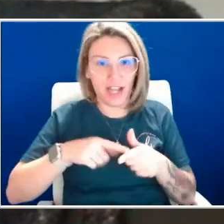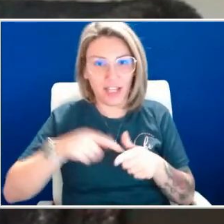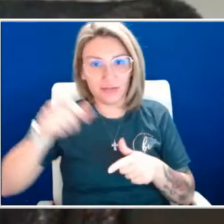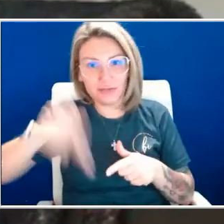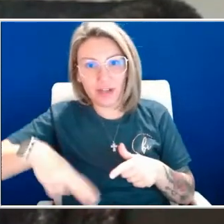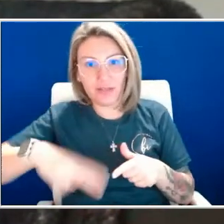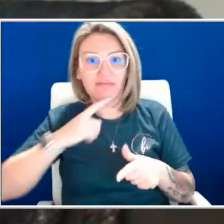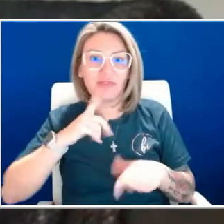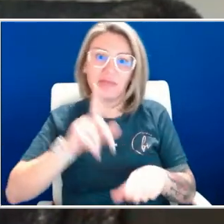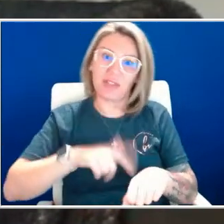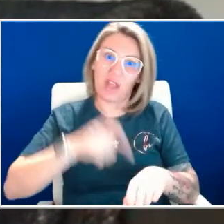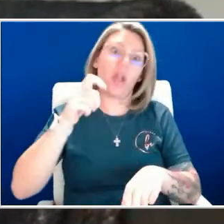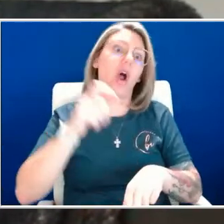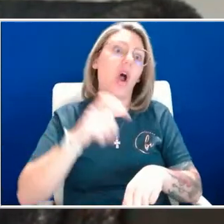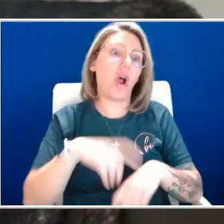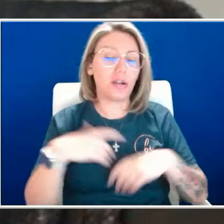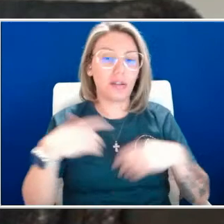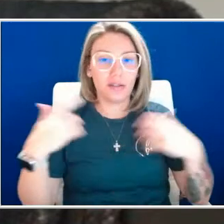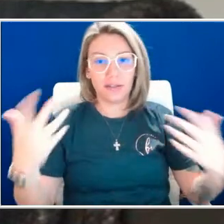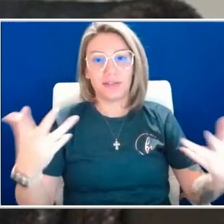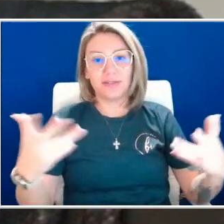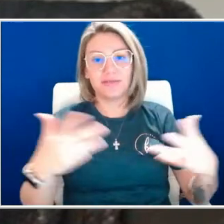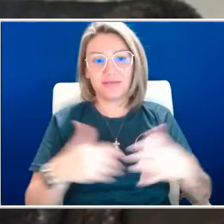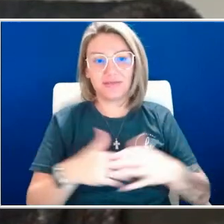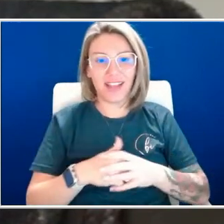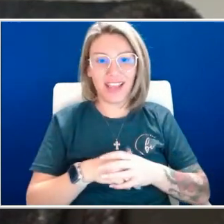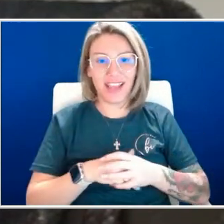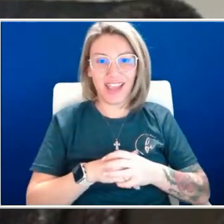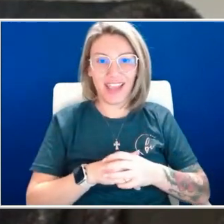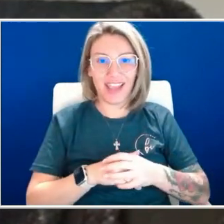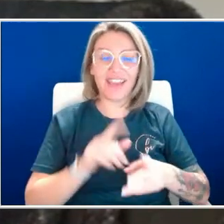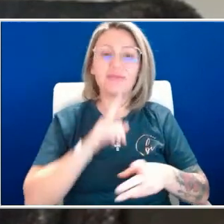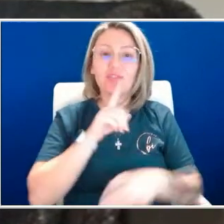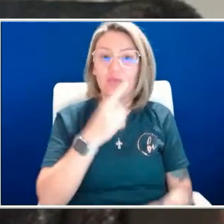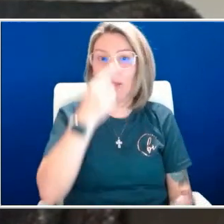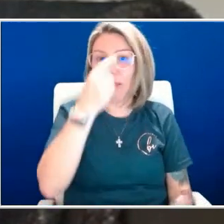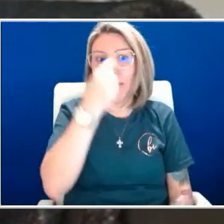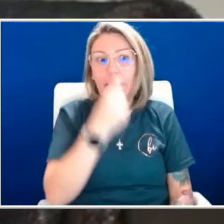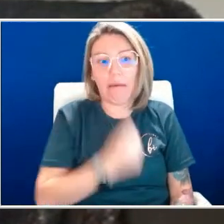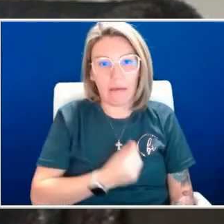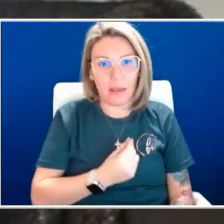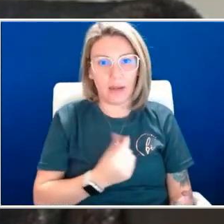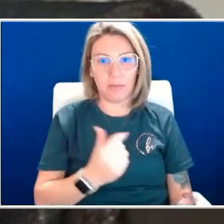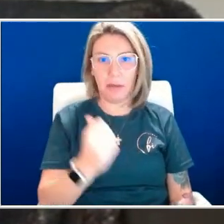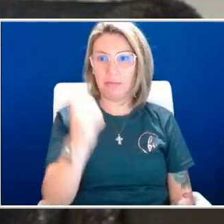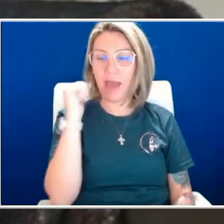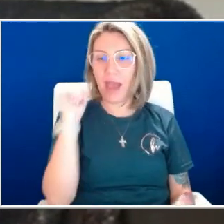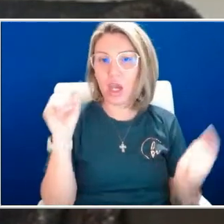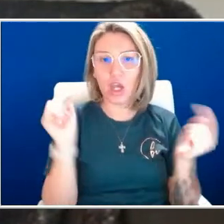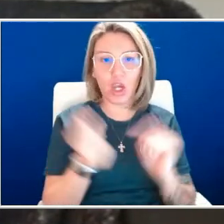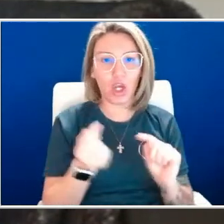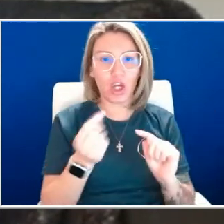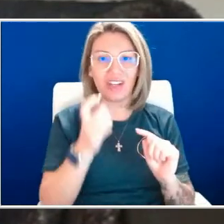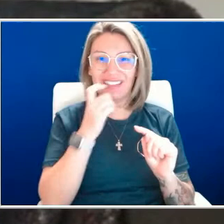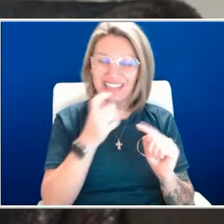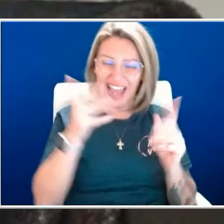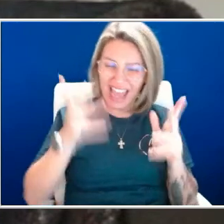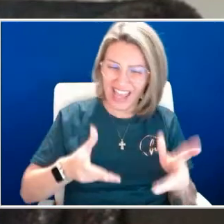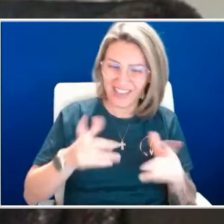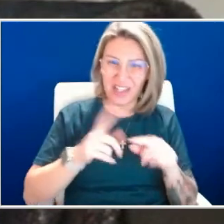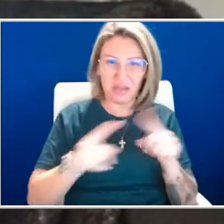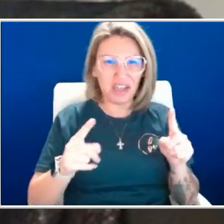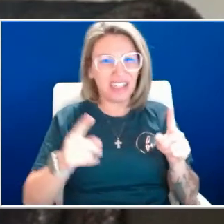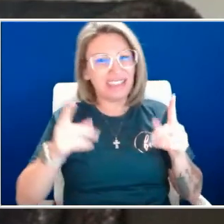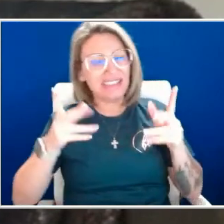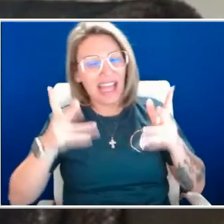long, and I was very, very thin then, and so my back was hurting. It's not real heavy, but it's heavy for someone that's